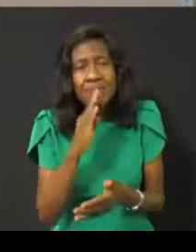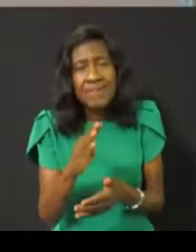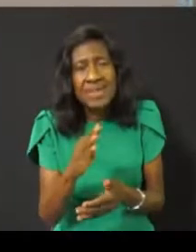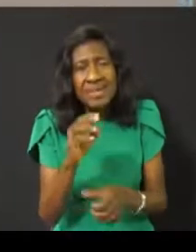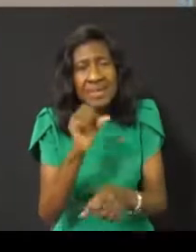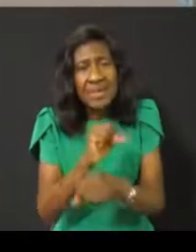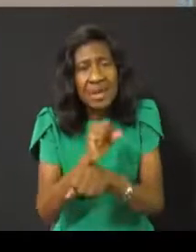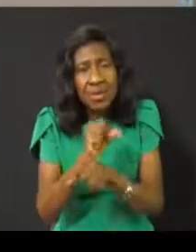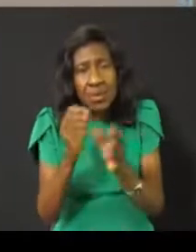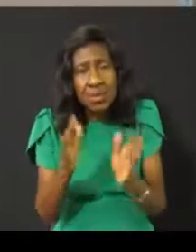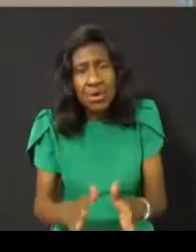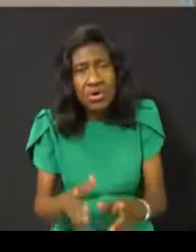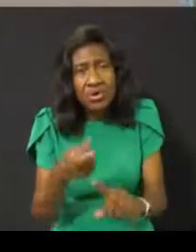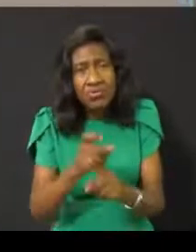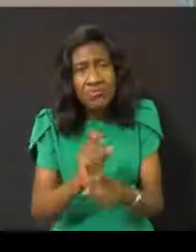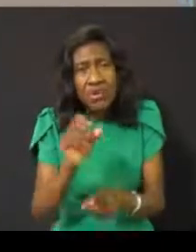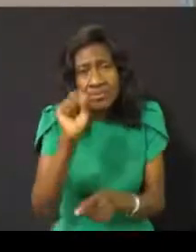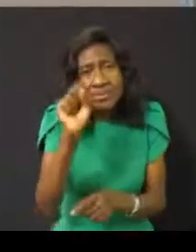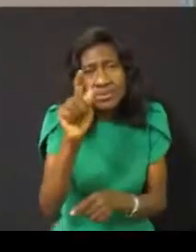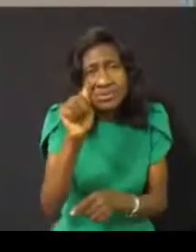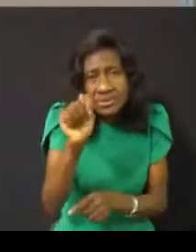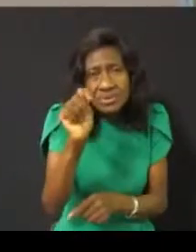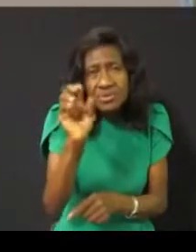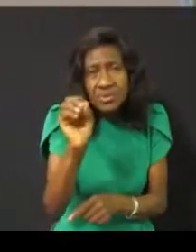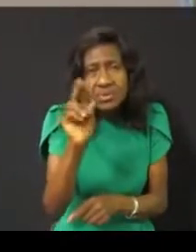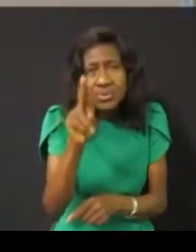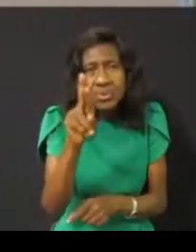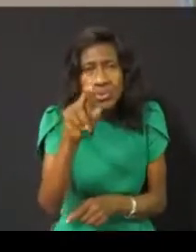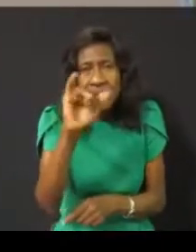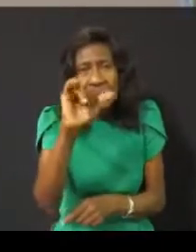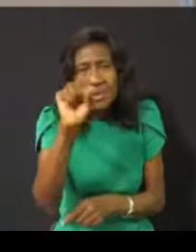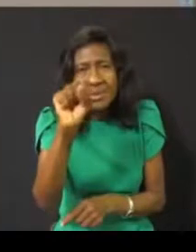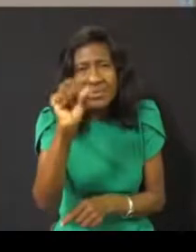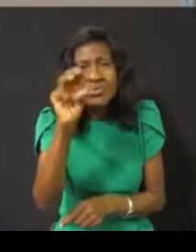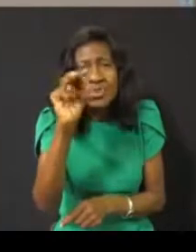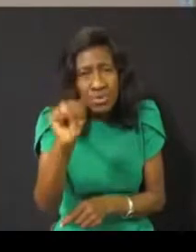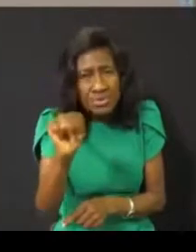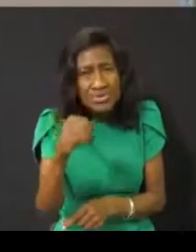worker stipend recipients. Now, applications can be